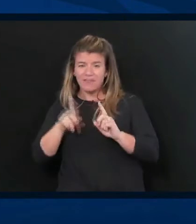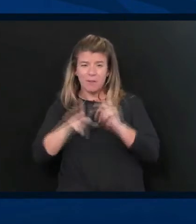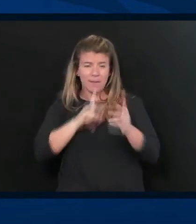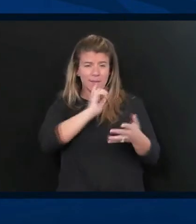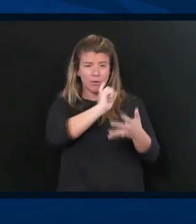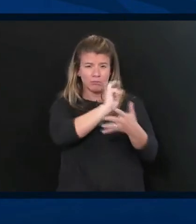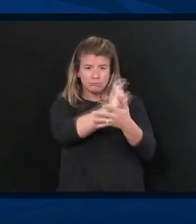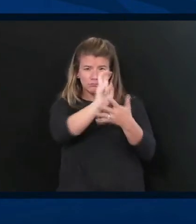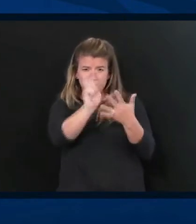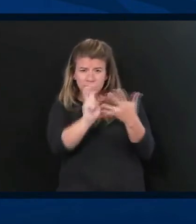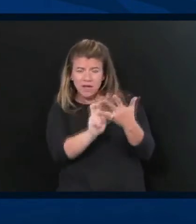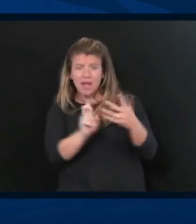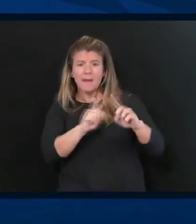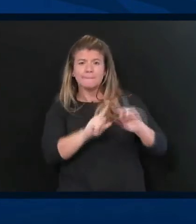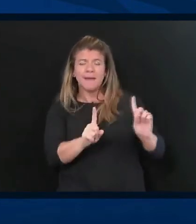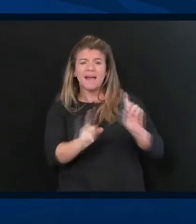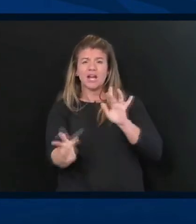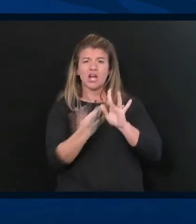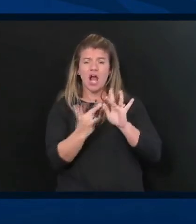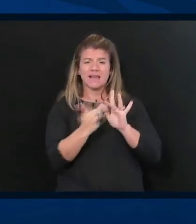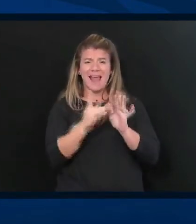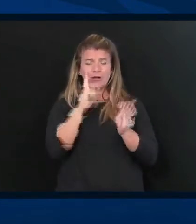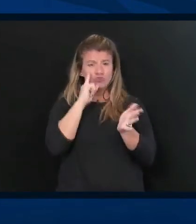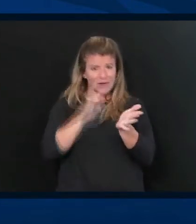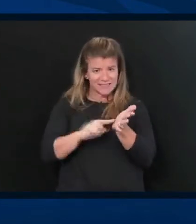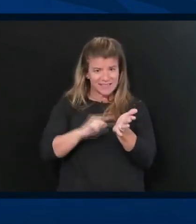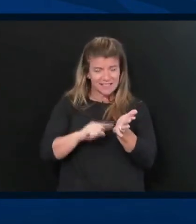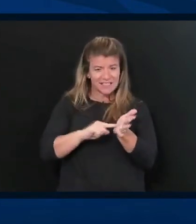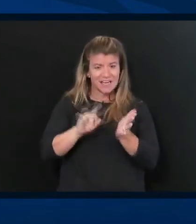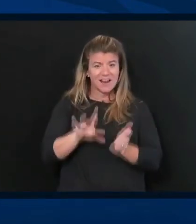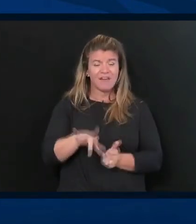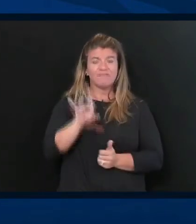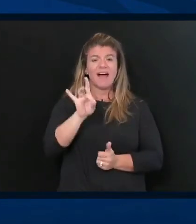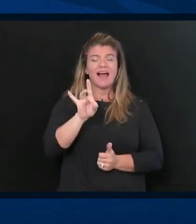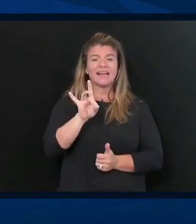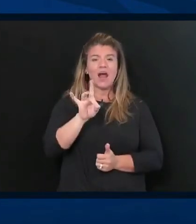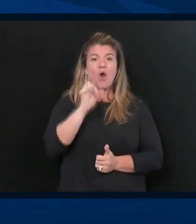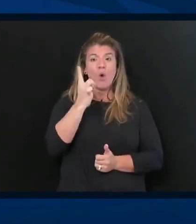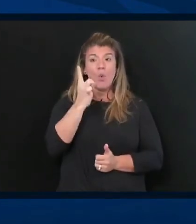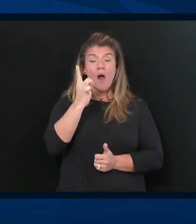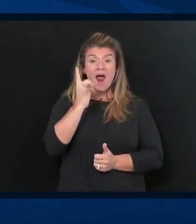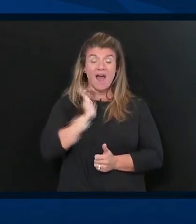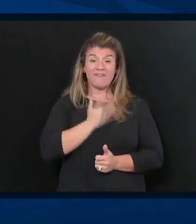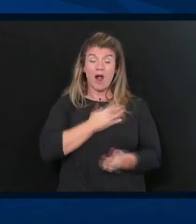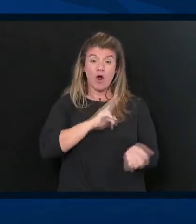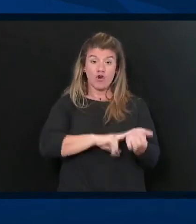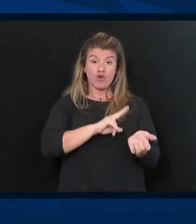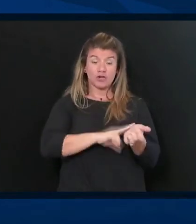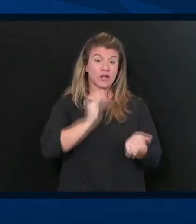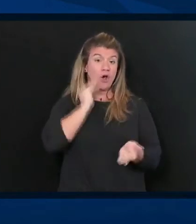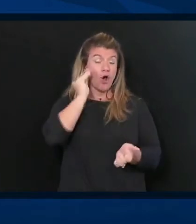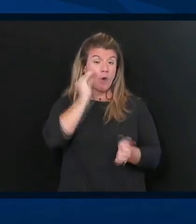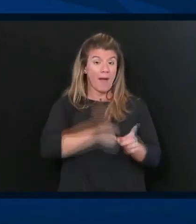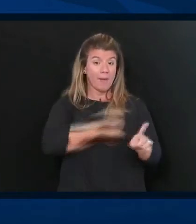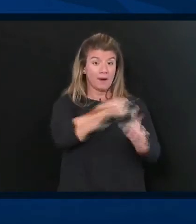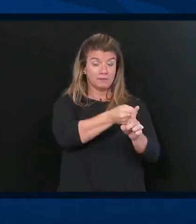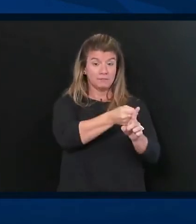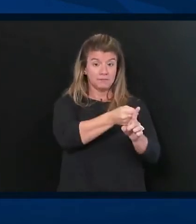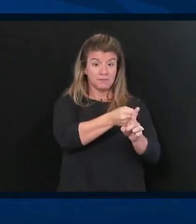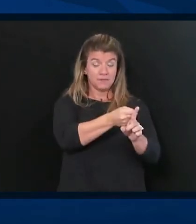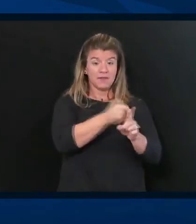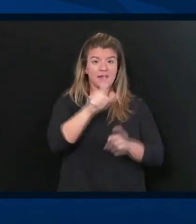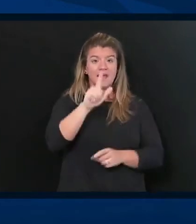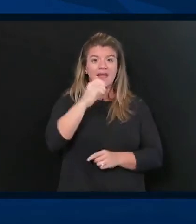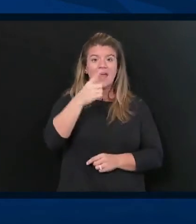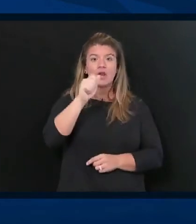level about contact tracing, finding out that one of the outbreaks in a nursing home, particularly one in Logan County, could be